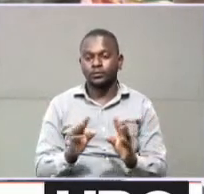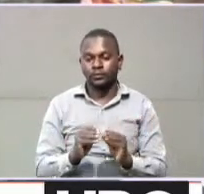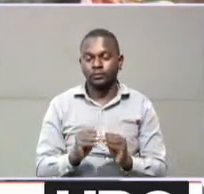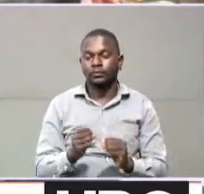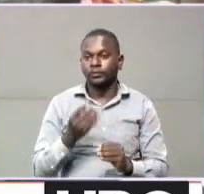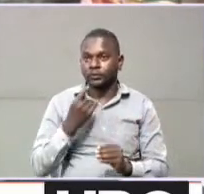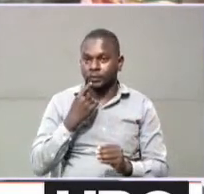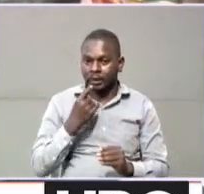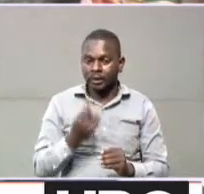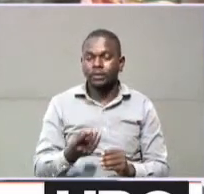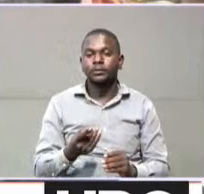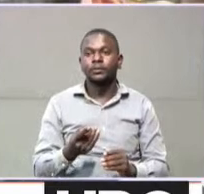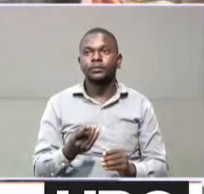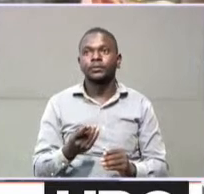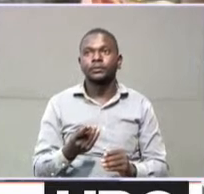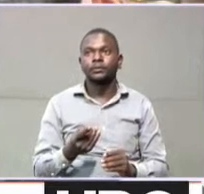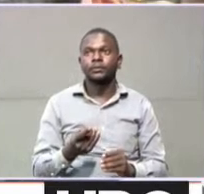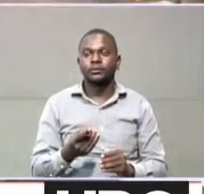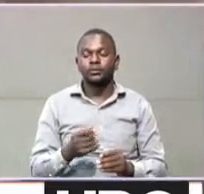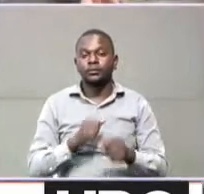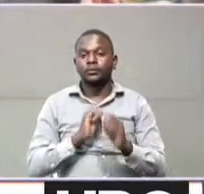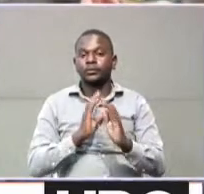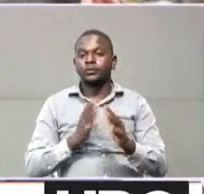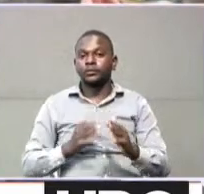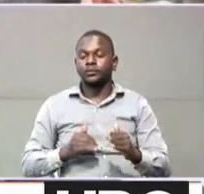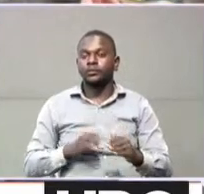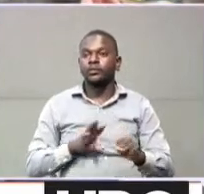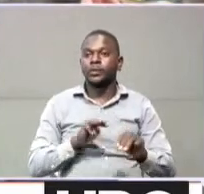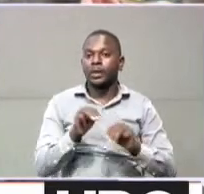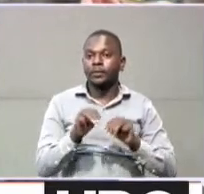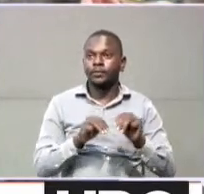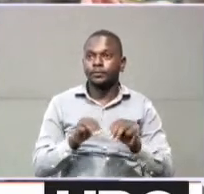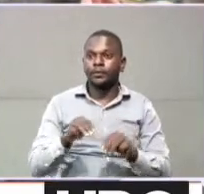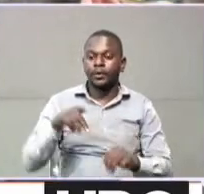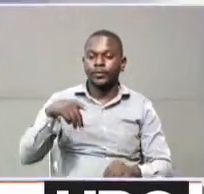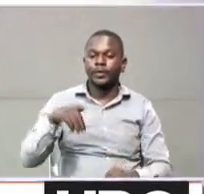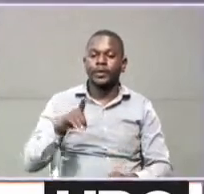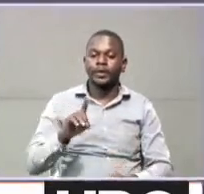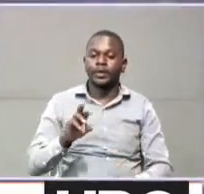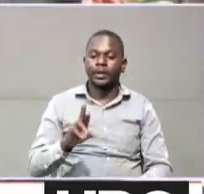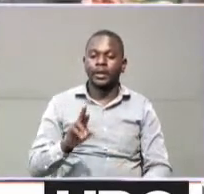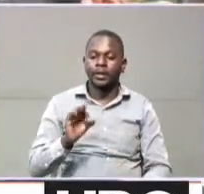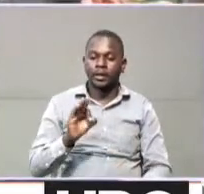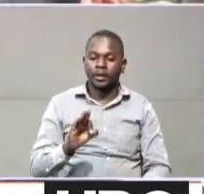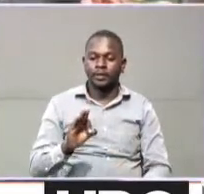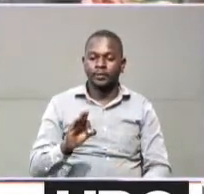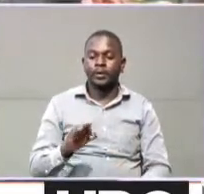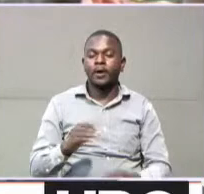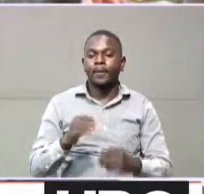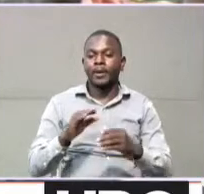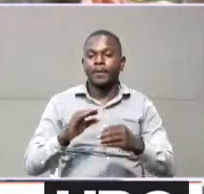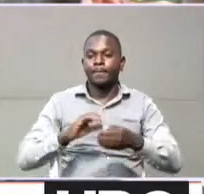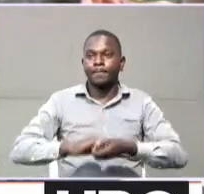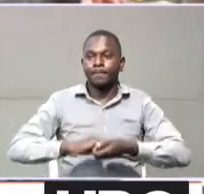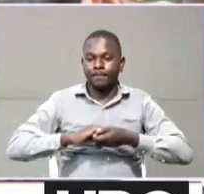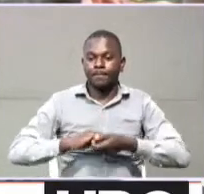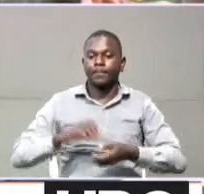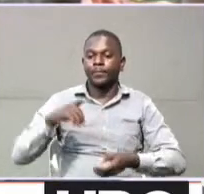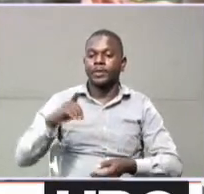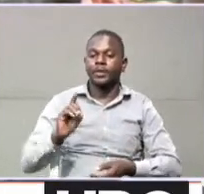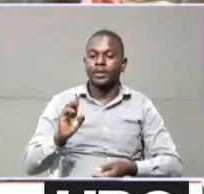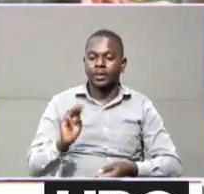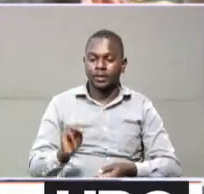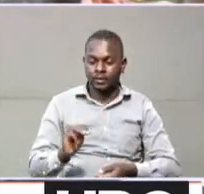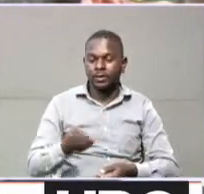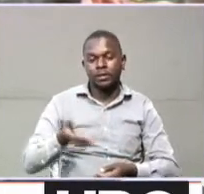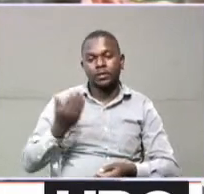by saying that for effective management of prf funds by pdm circles and learning